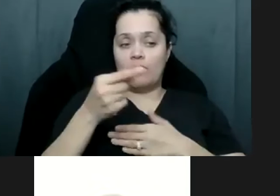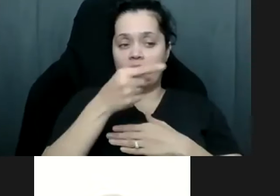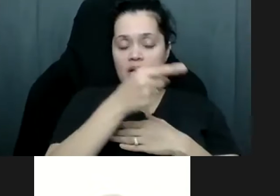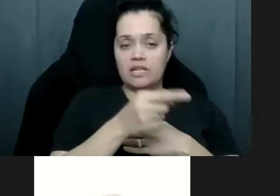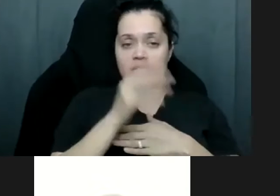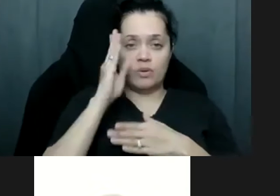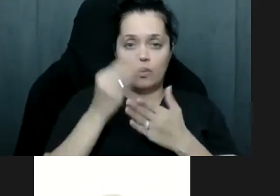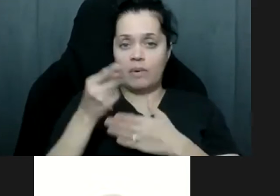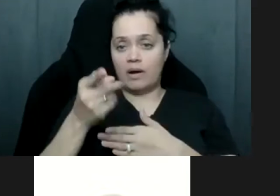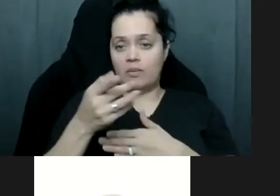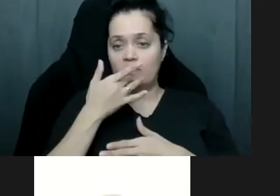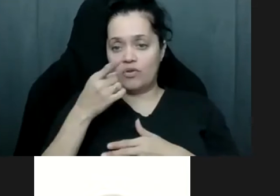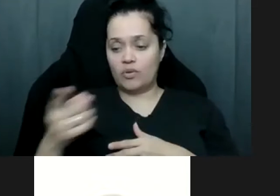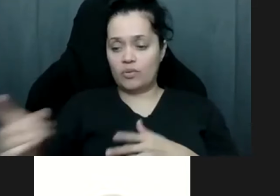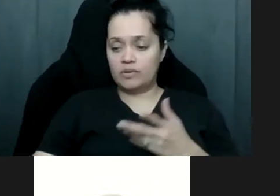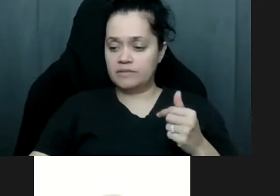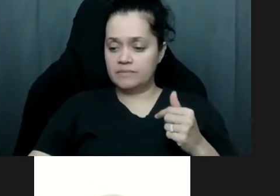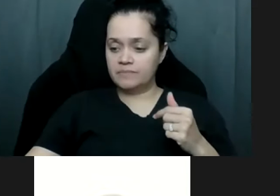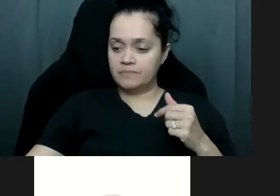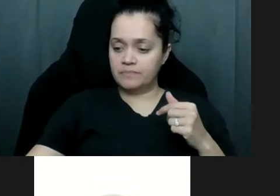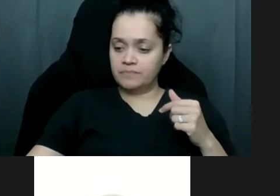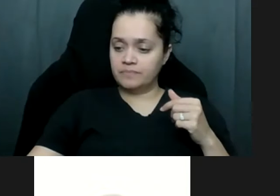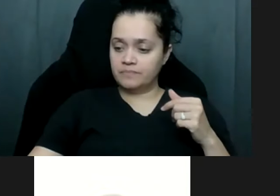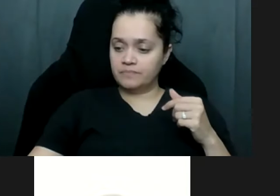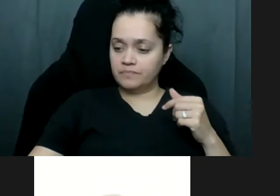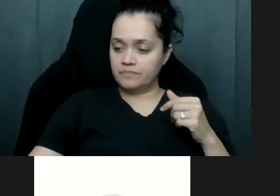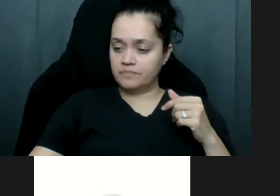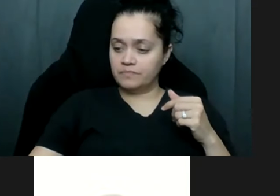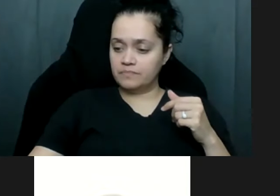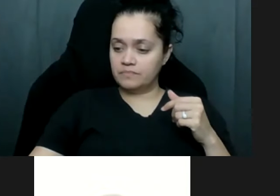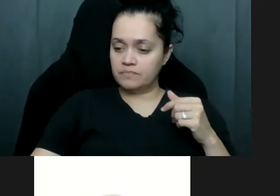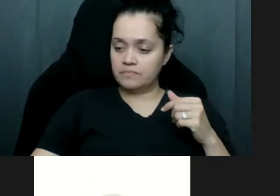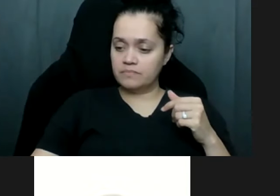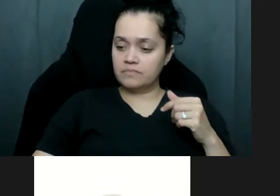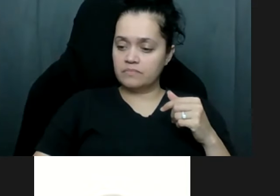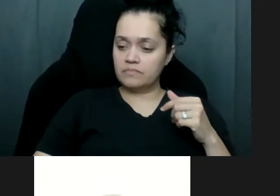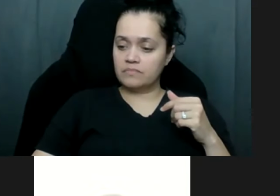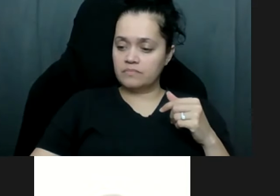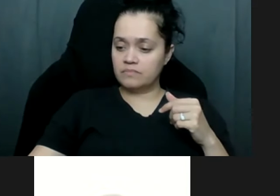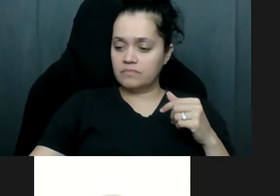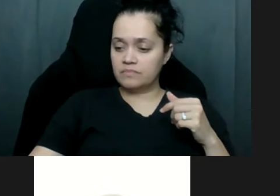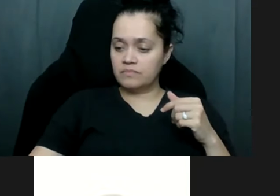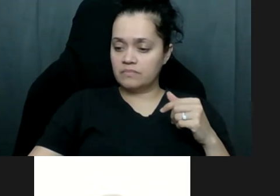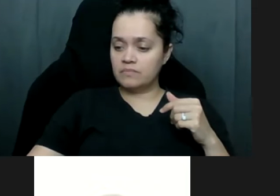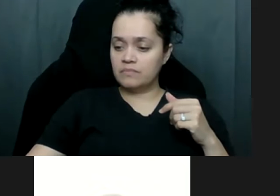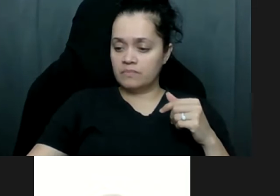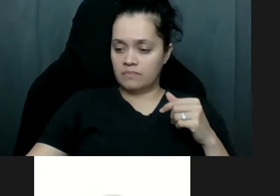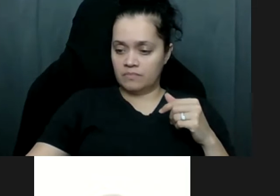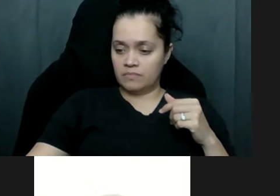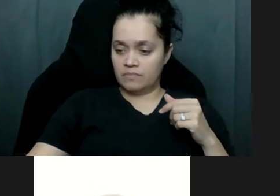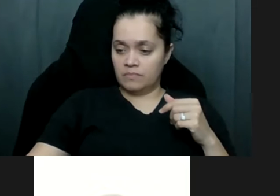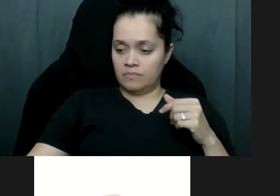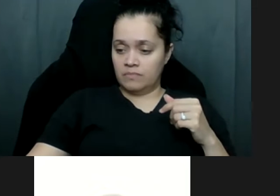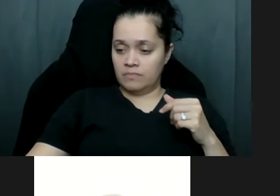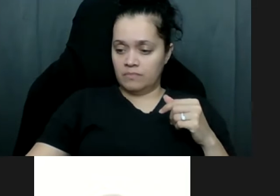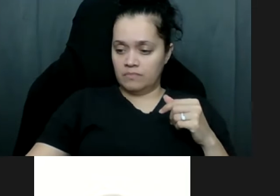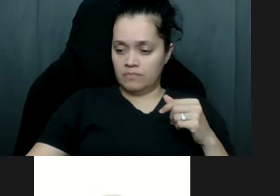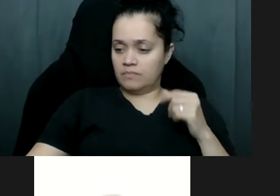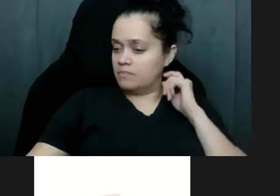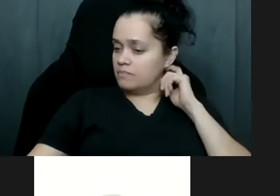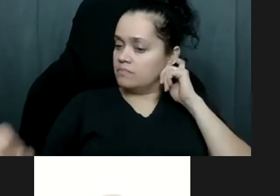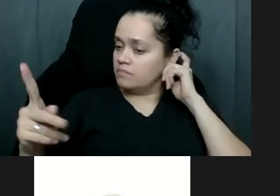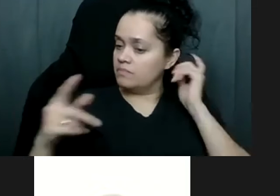buy yours. Australians call that white anting. Yes. All right, we've got